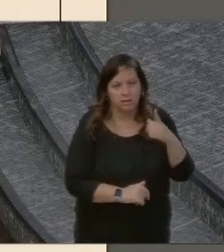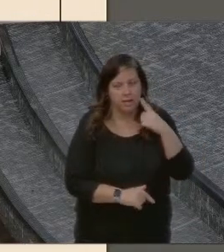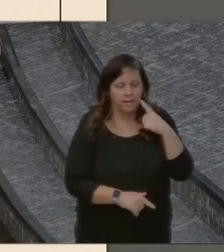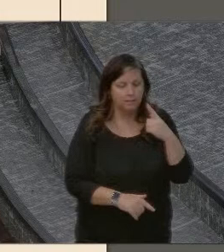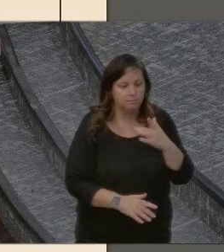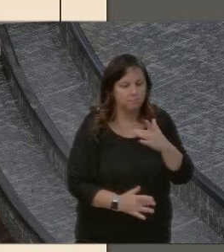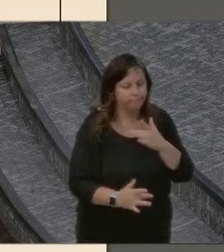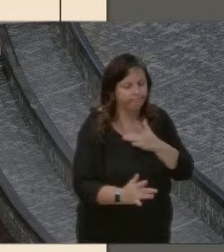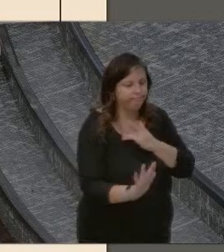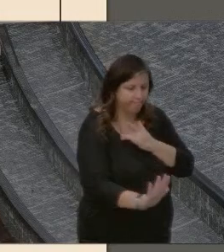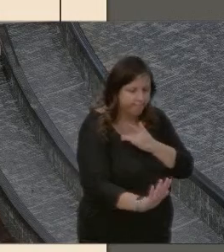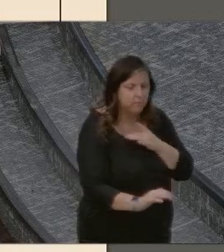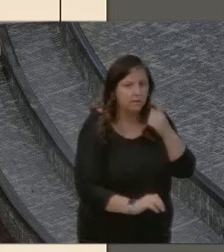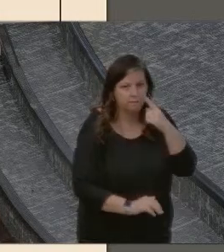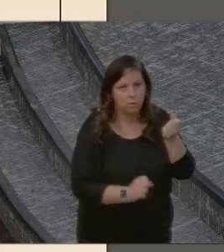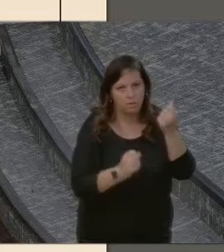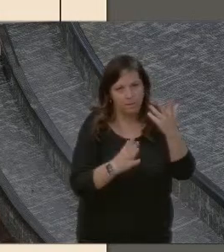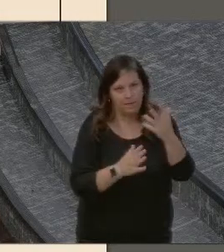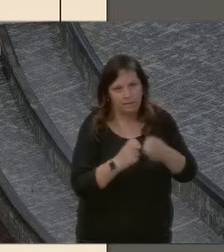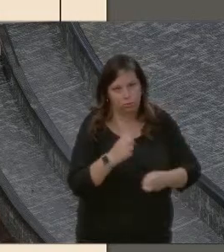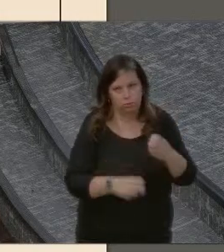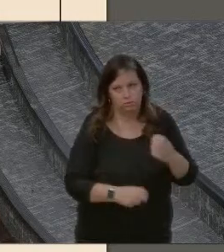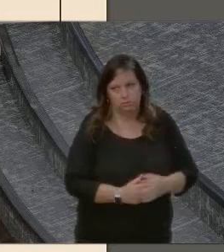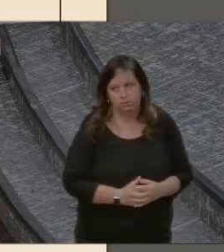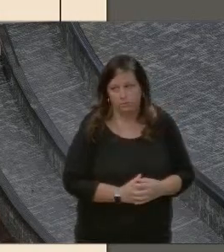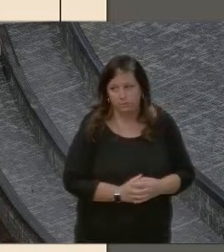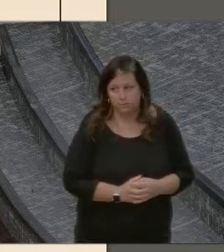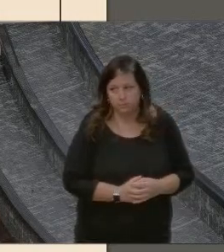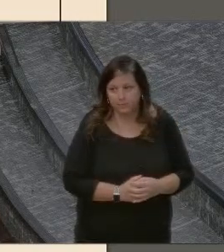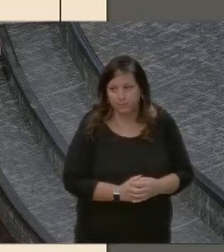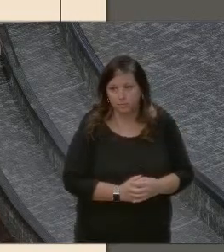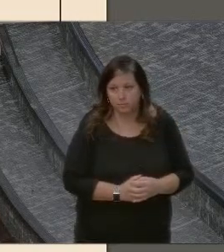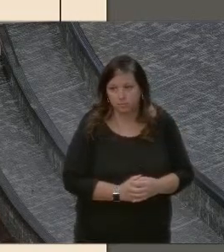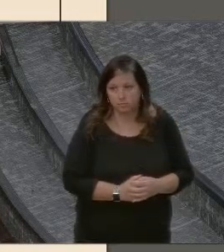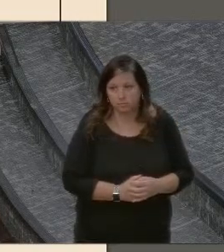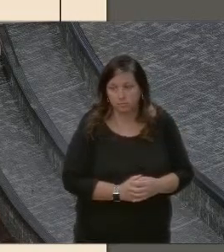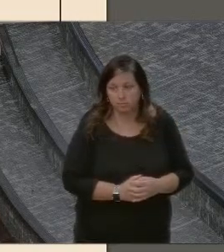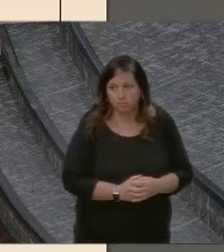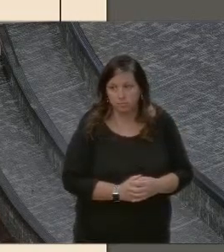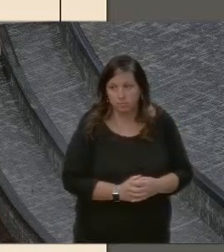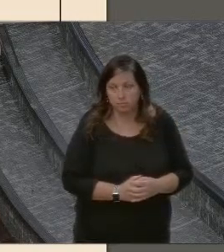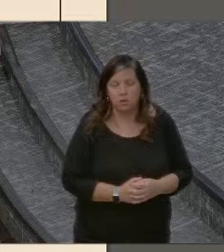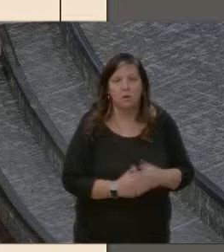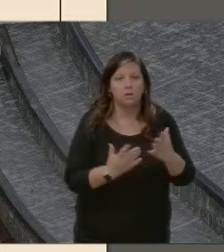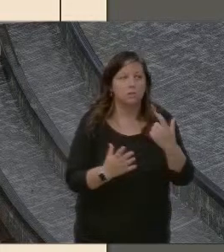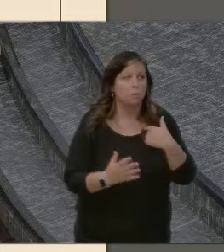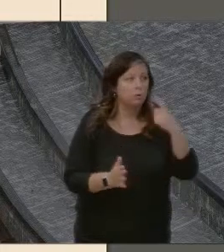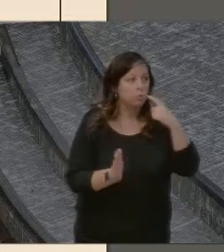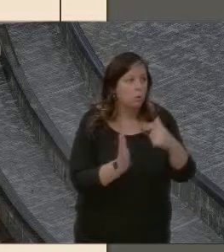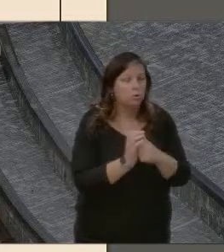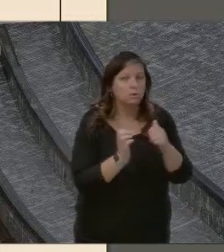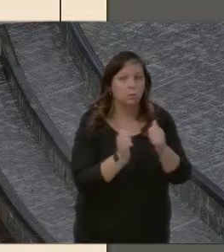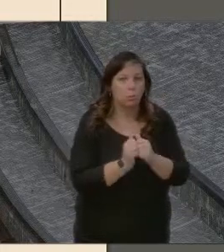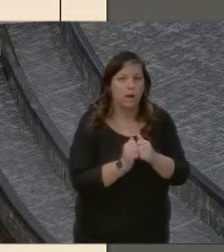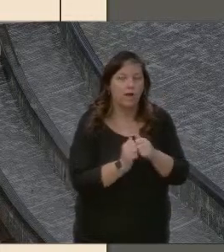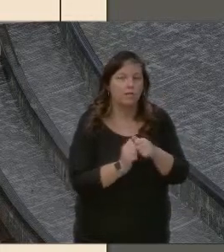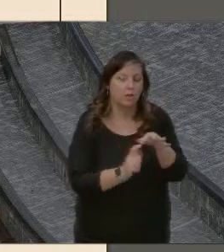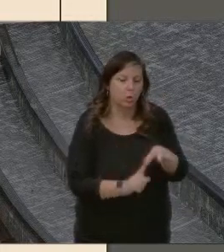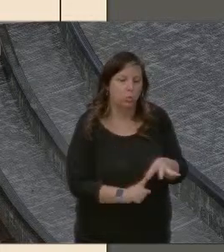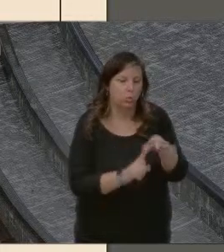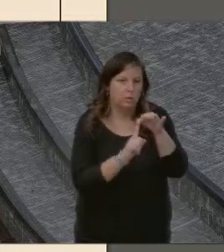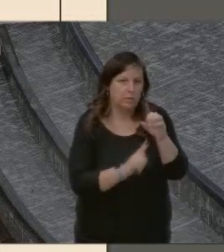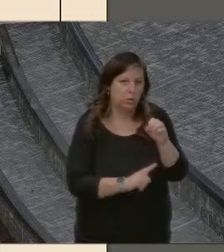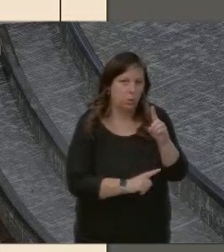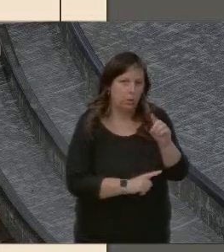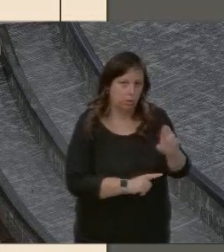Similar to what we see here, what we see with the number of unique ODRs, if we look at the number of unique